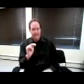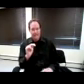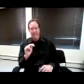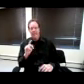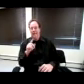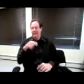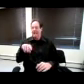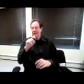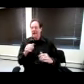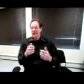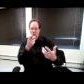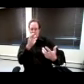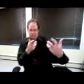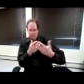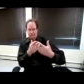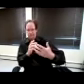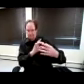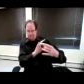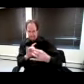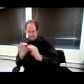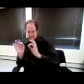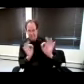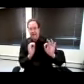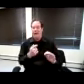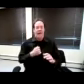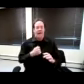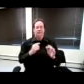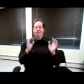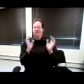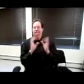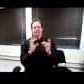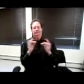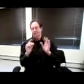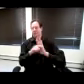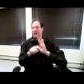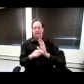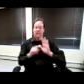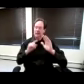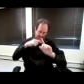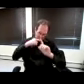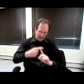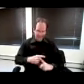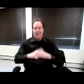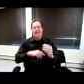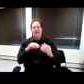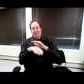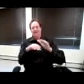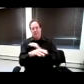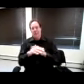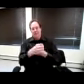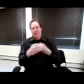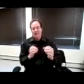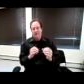up. And I can't say enough good things about the Accessibility Office and the links that Kathy shared.